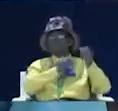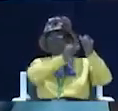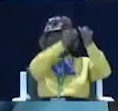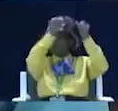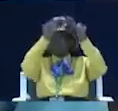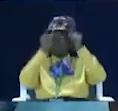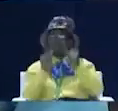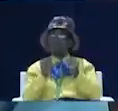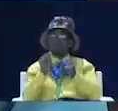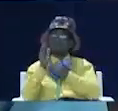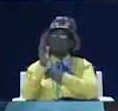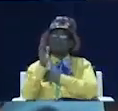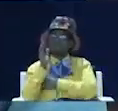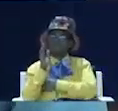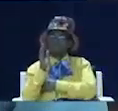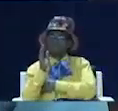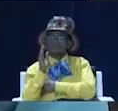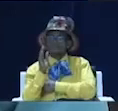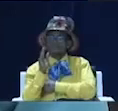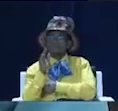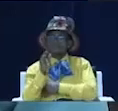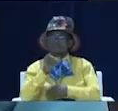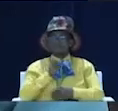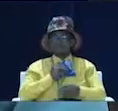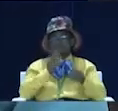I want your salvation, Lord.